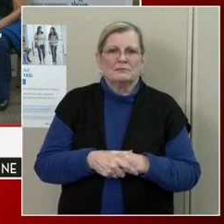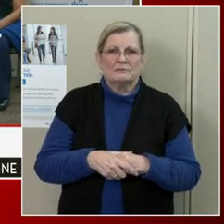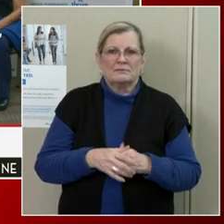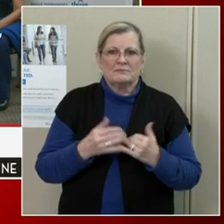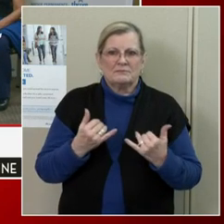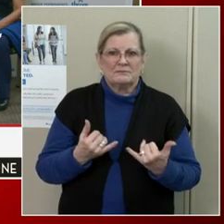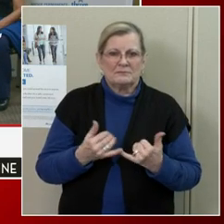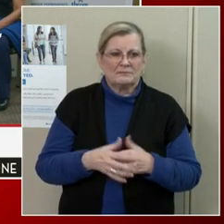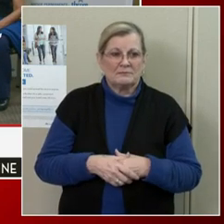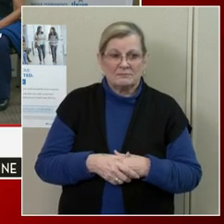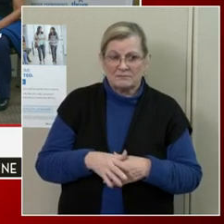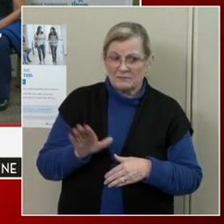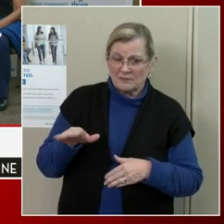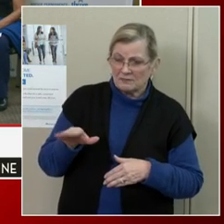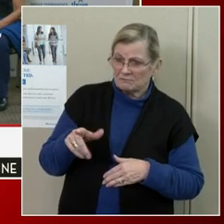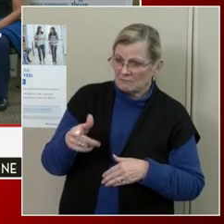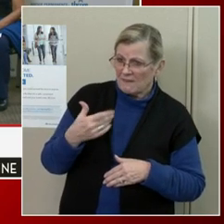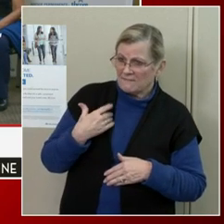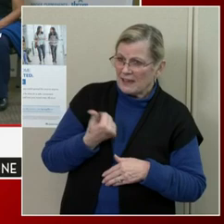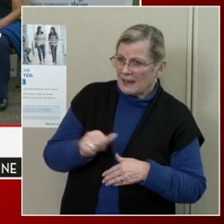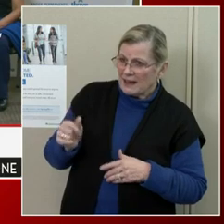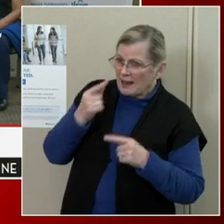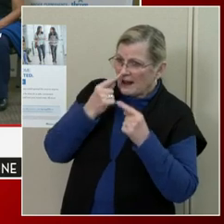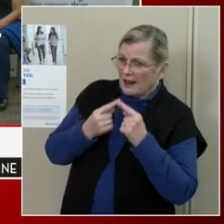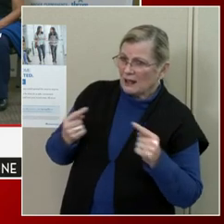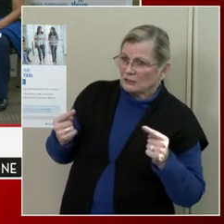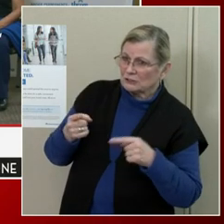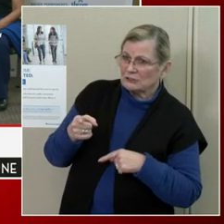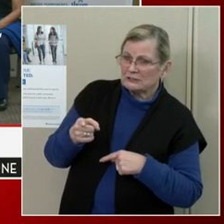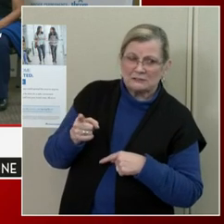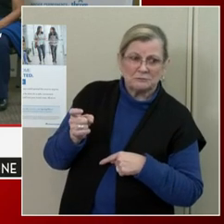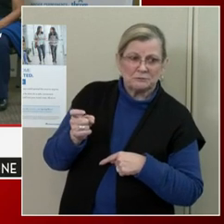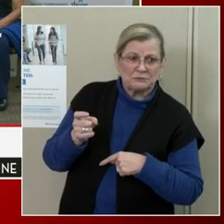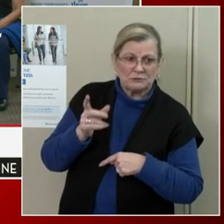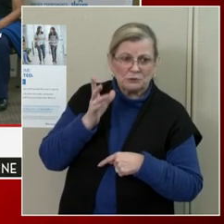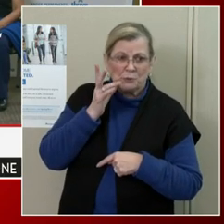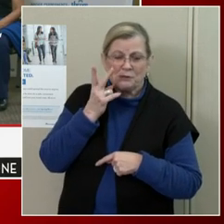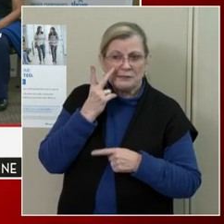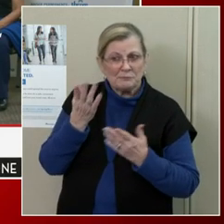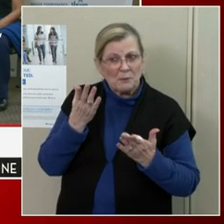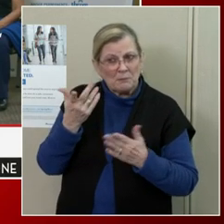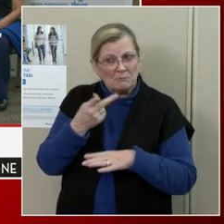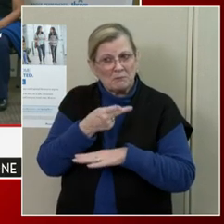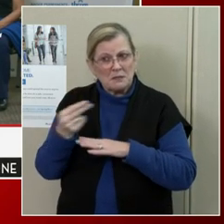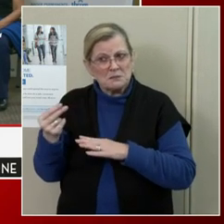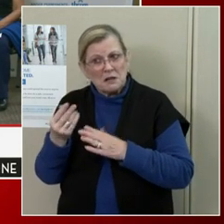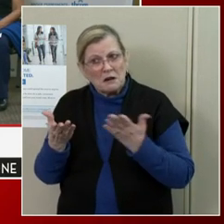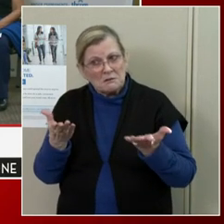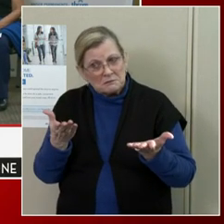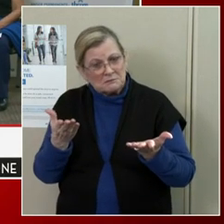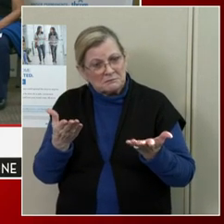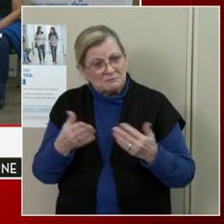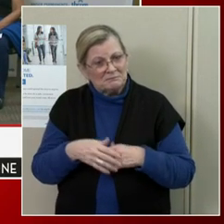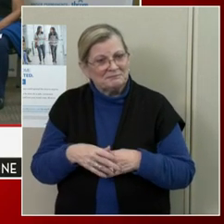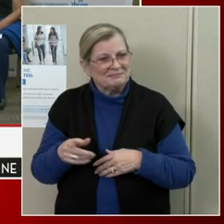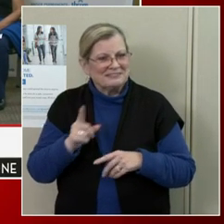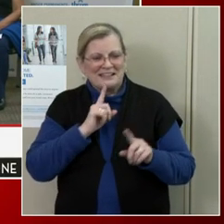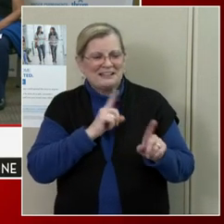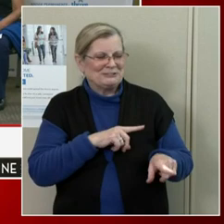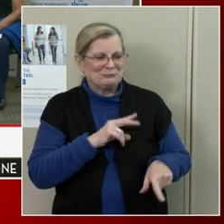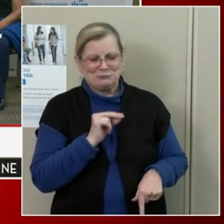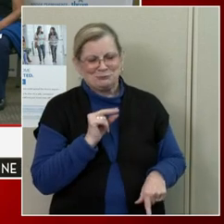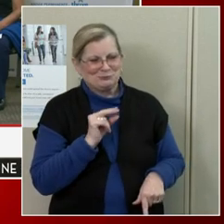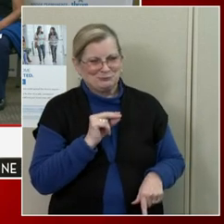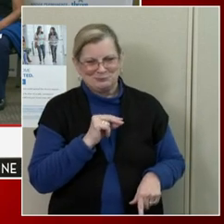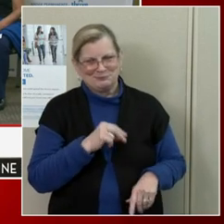Do you have any allergies to any medication? No. And do you have back pain from needles? No. Do you have